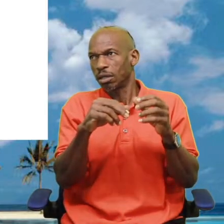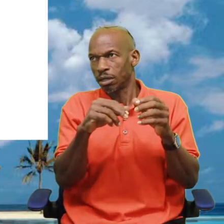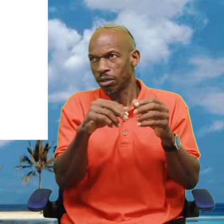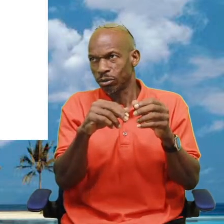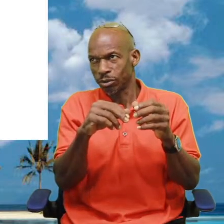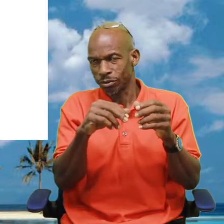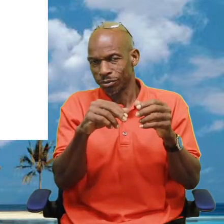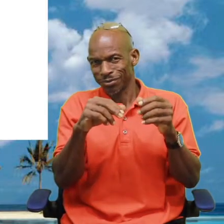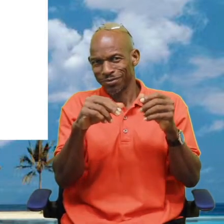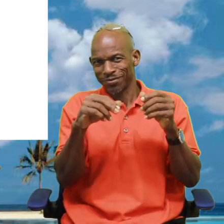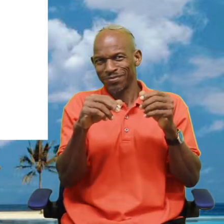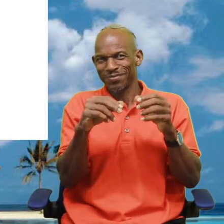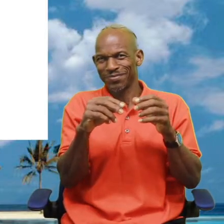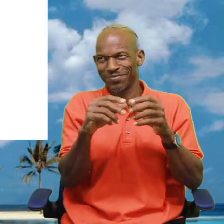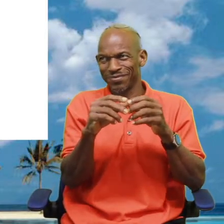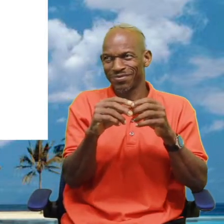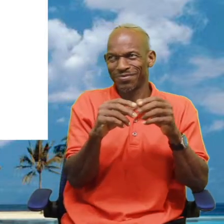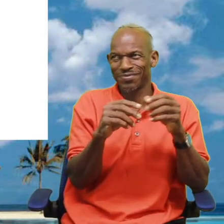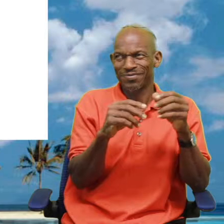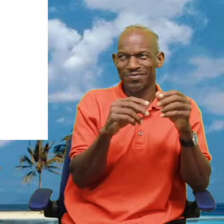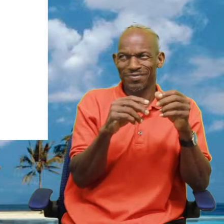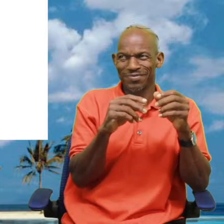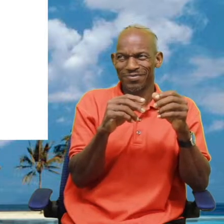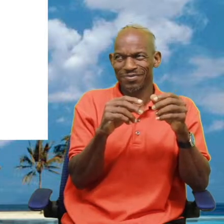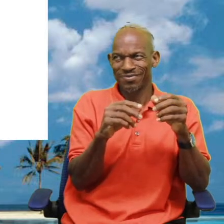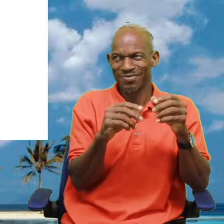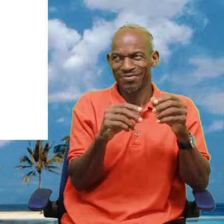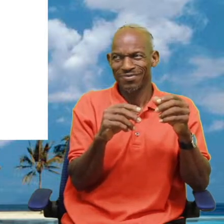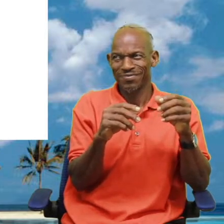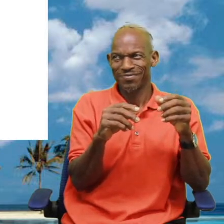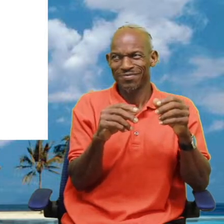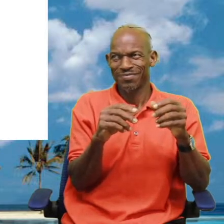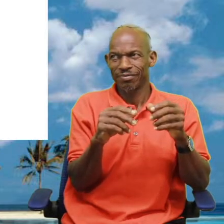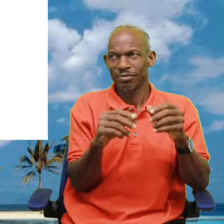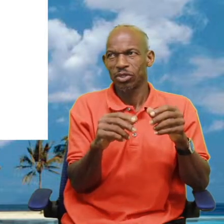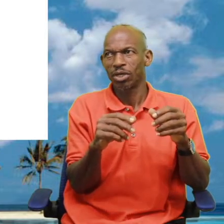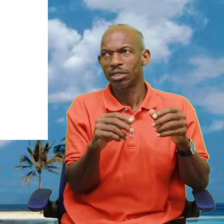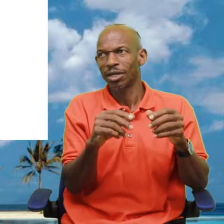Adana. We are going to use a telling verb.